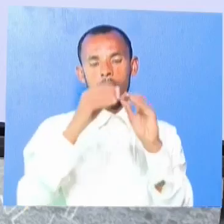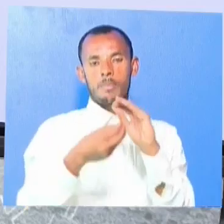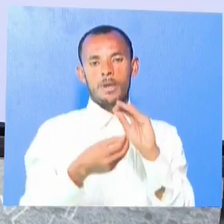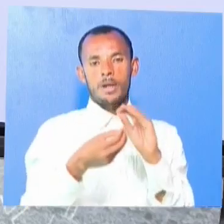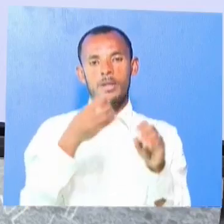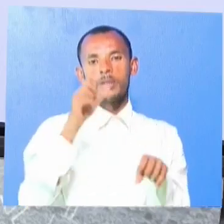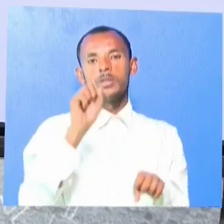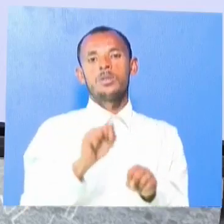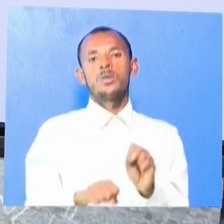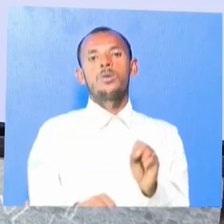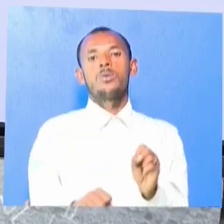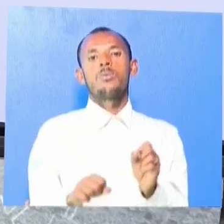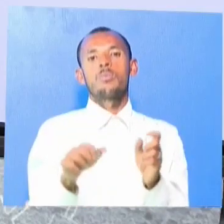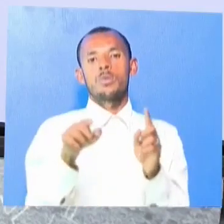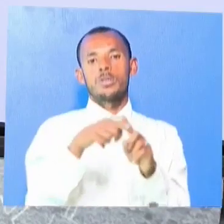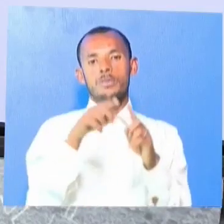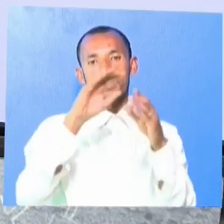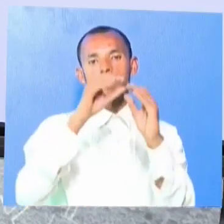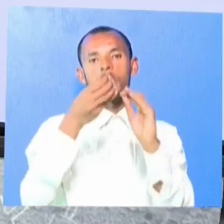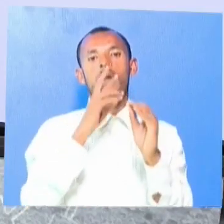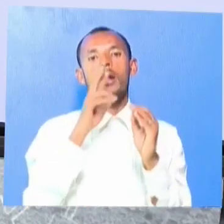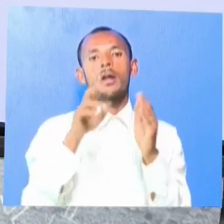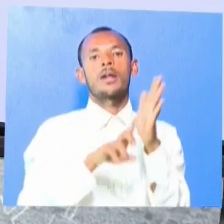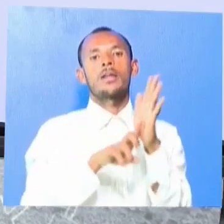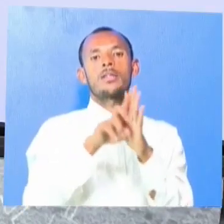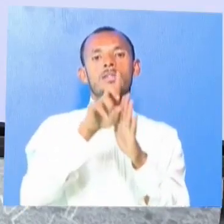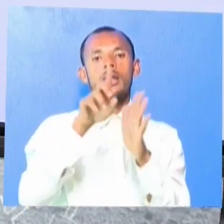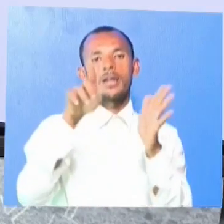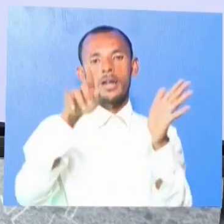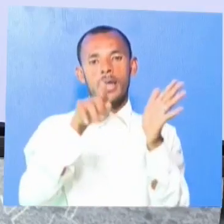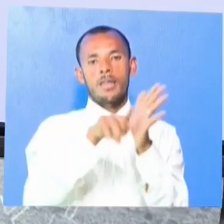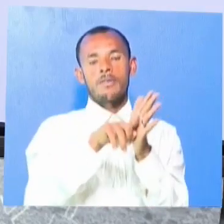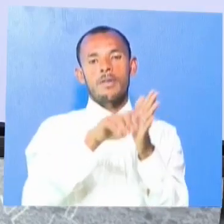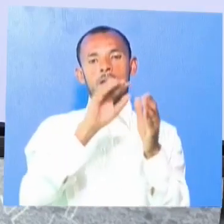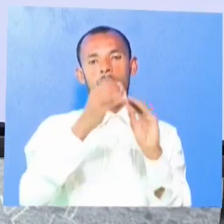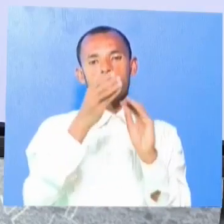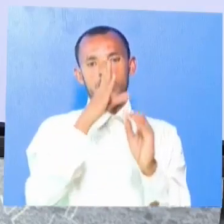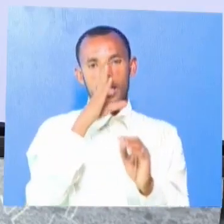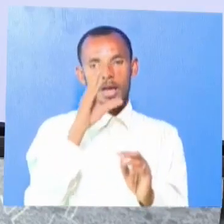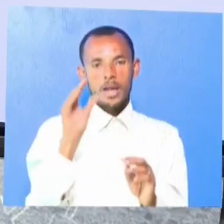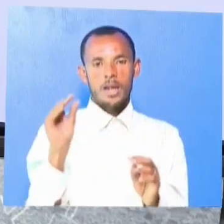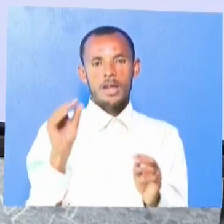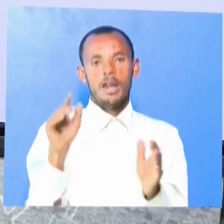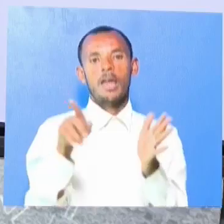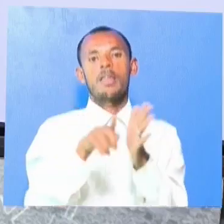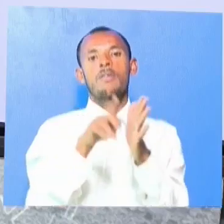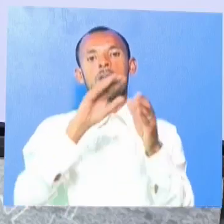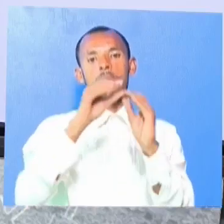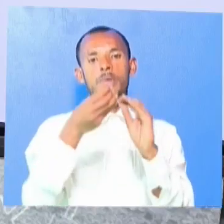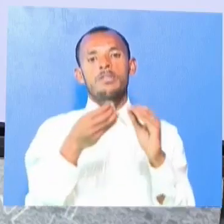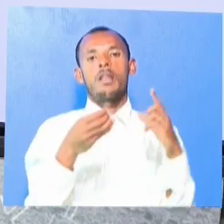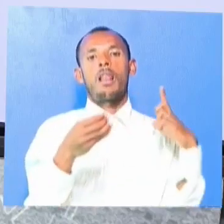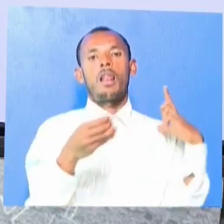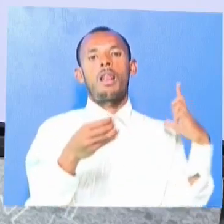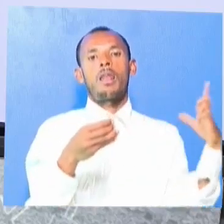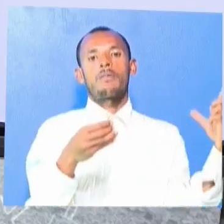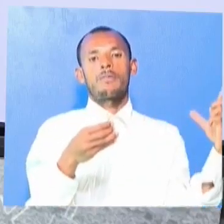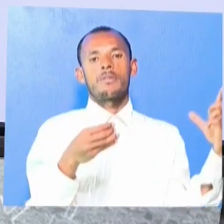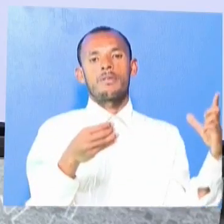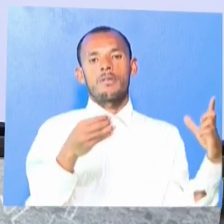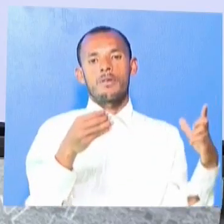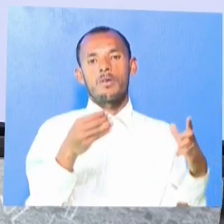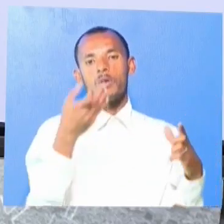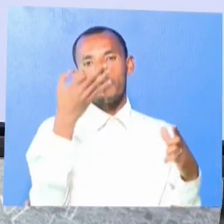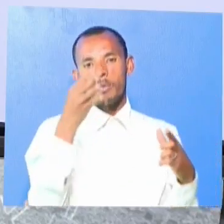So, positive numbers are greater than negative numbers. And negative numbers are to the left of positive